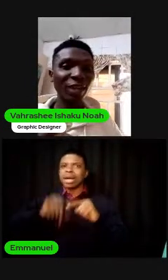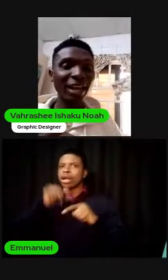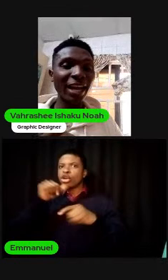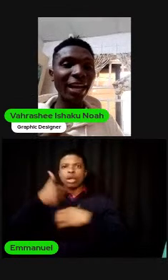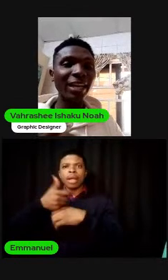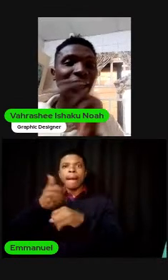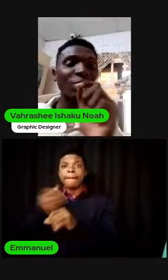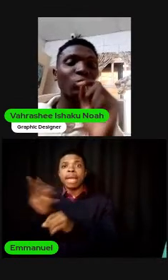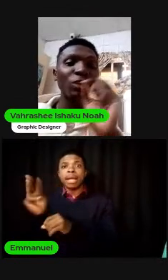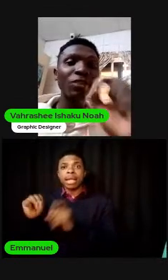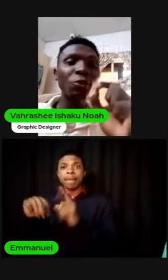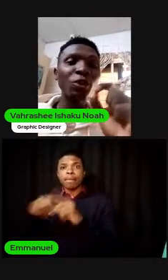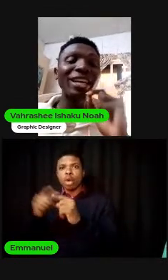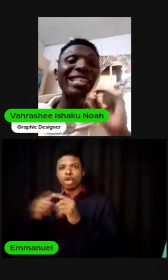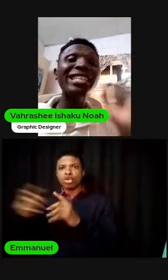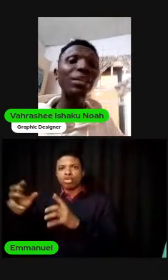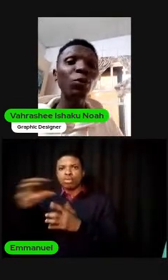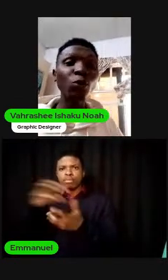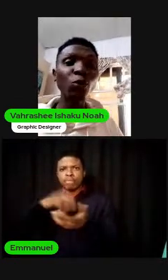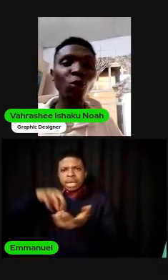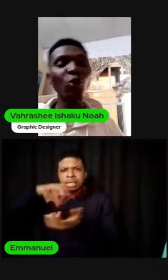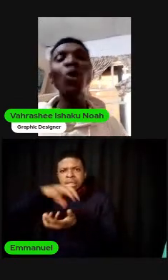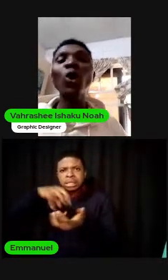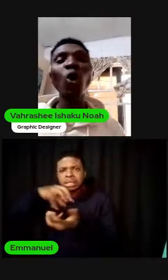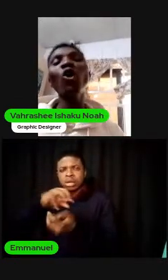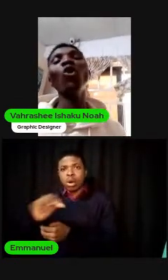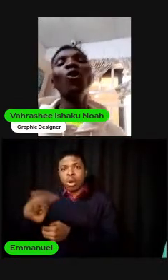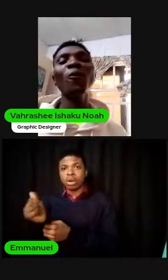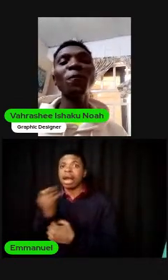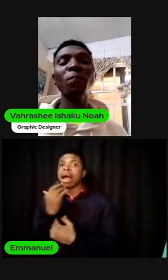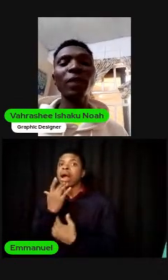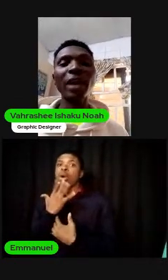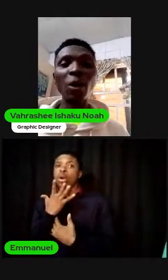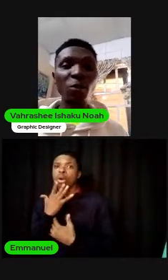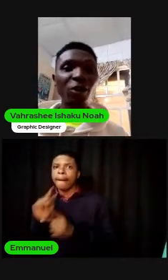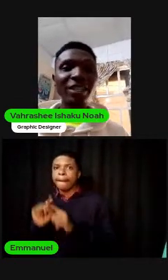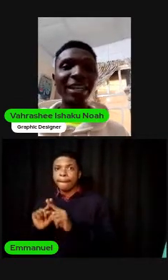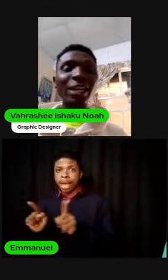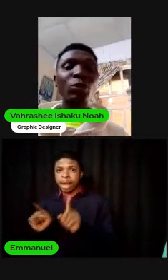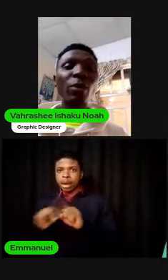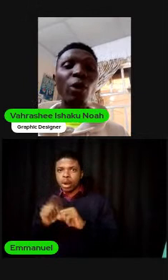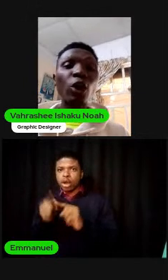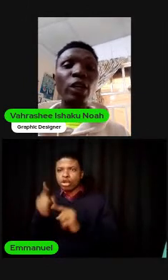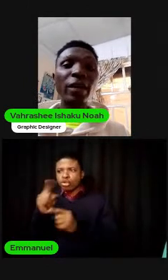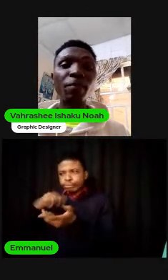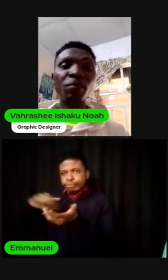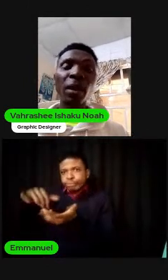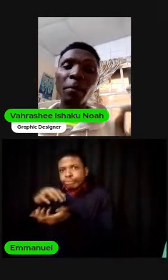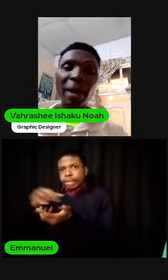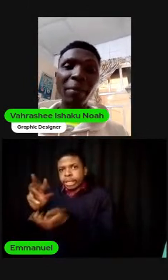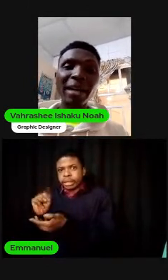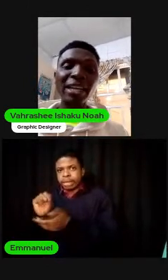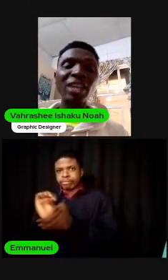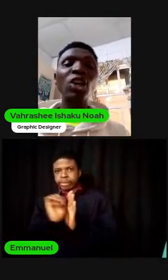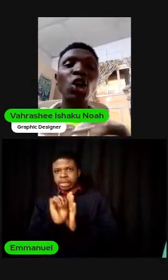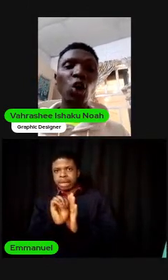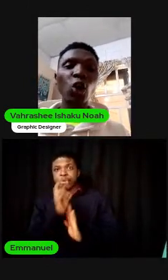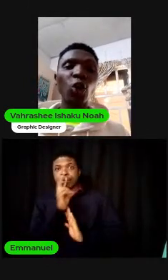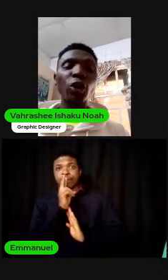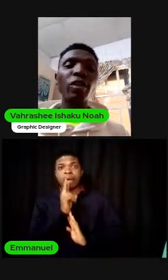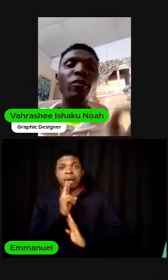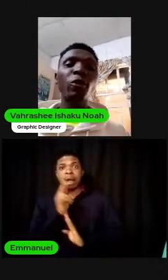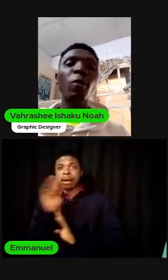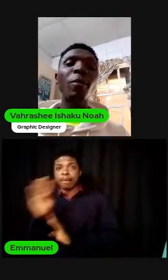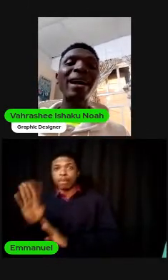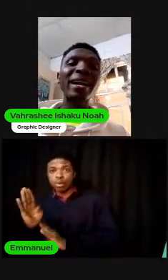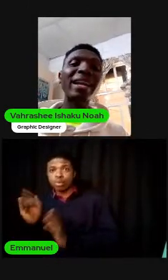them together, it will give you a new color. I hope you understand. That is why we call them primary